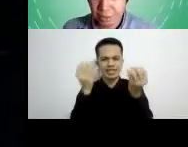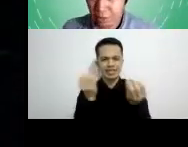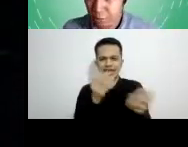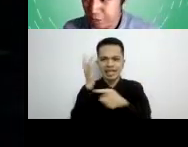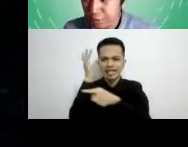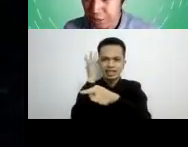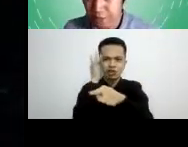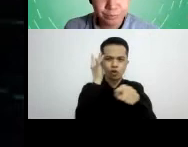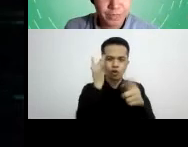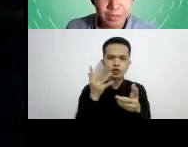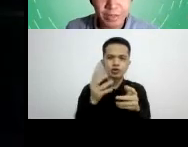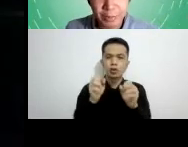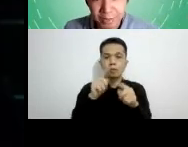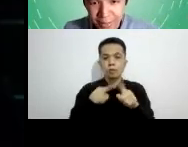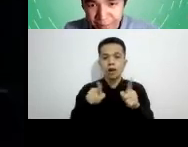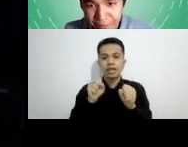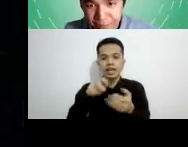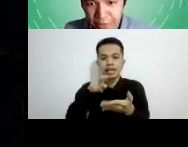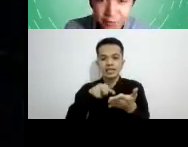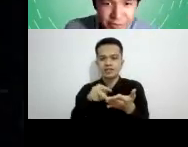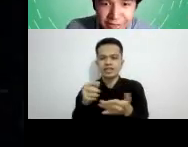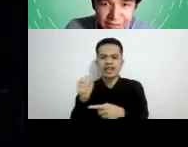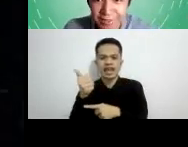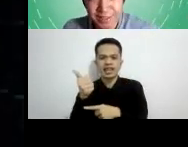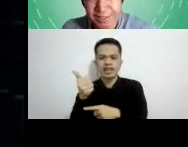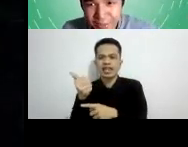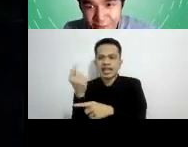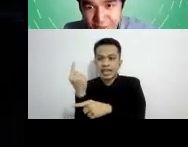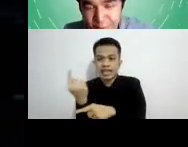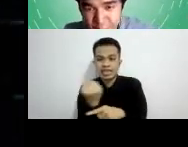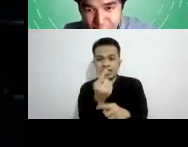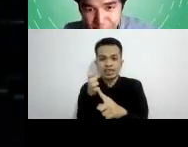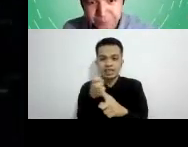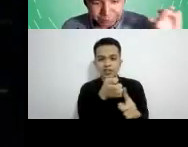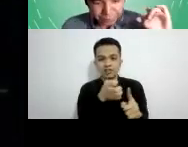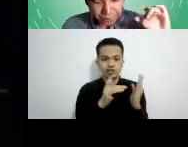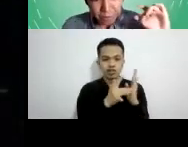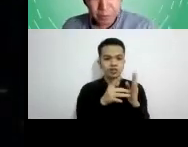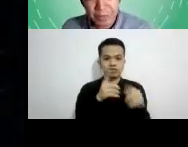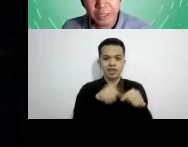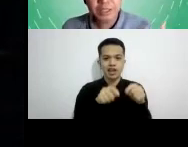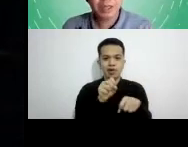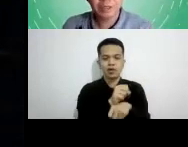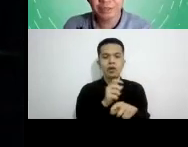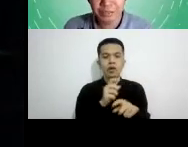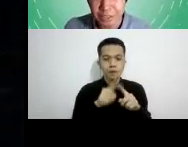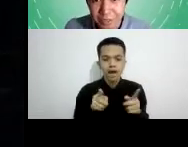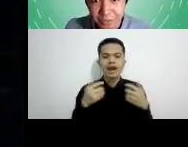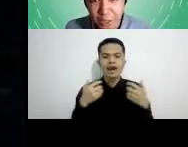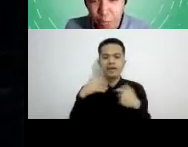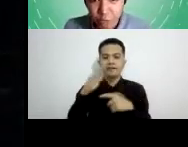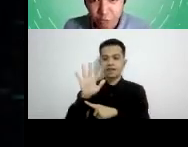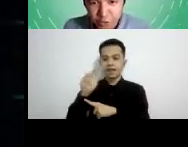but you can only read 10 of them at a time. Obviously, then the technology won't work. But because we have